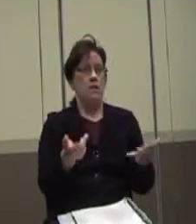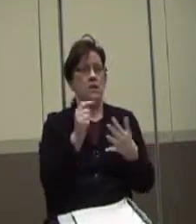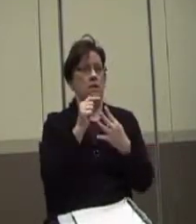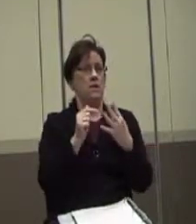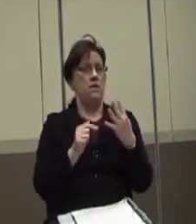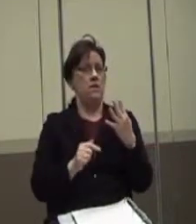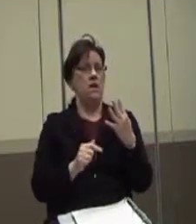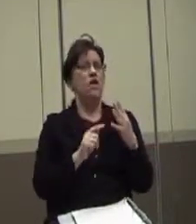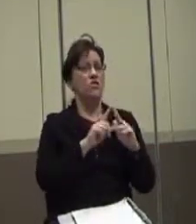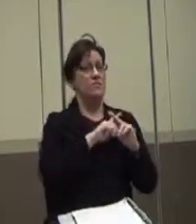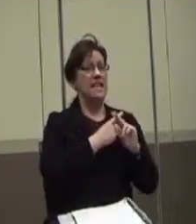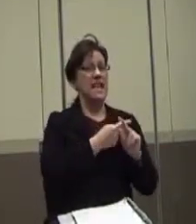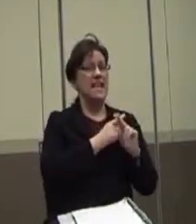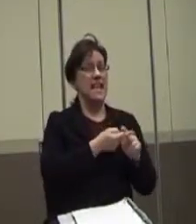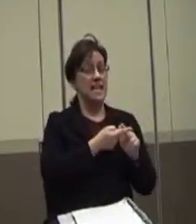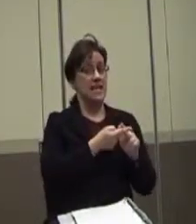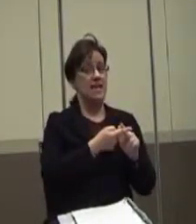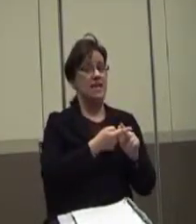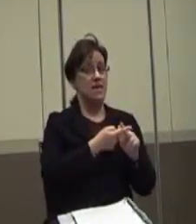kind of the front end?